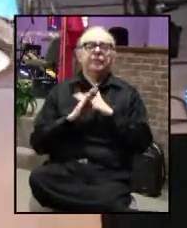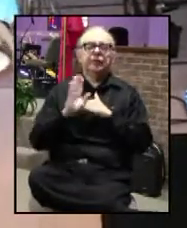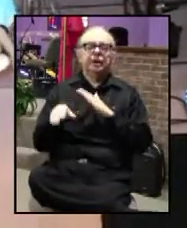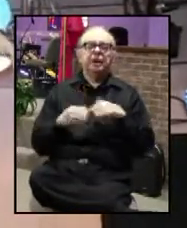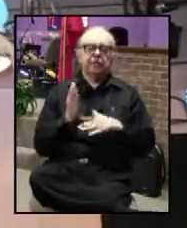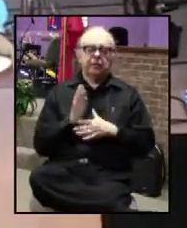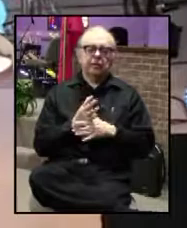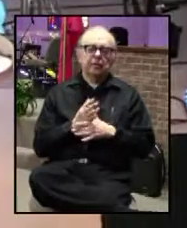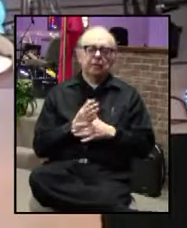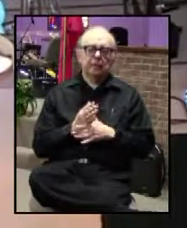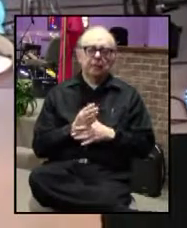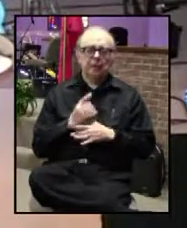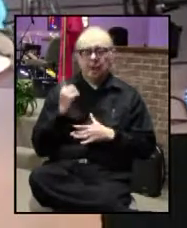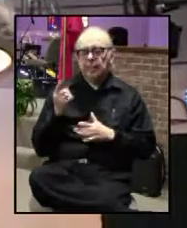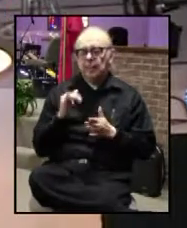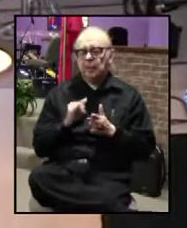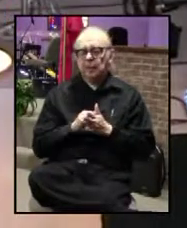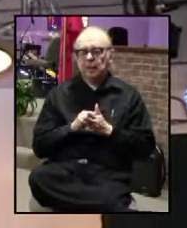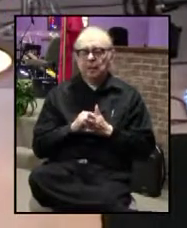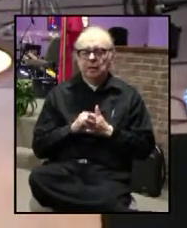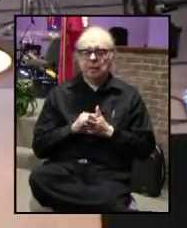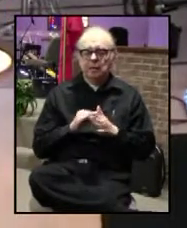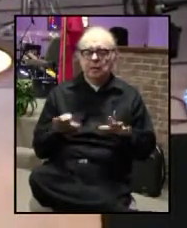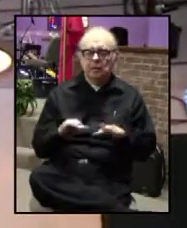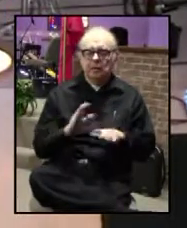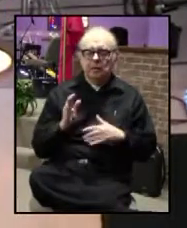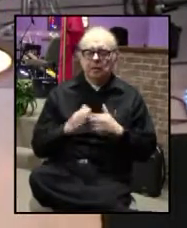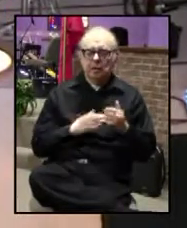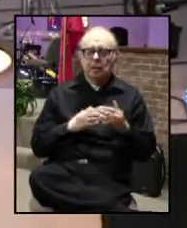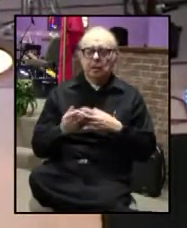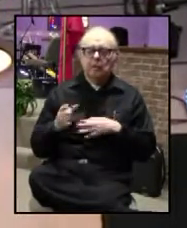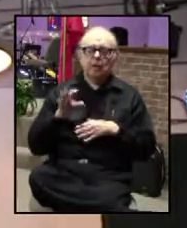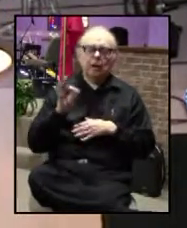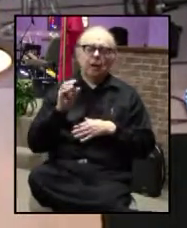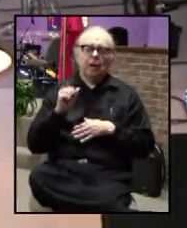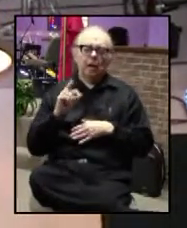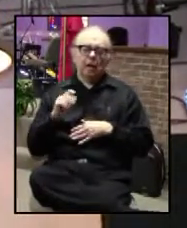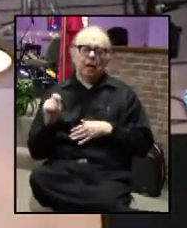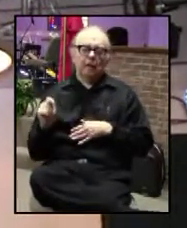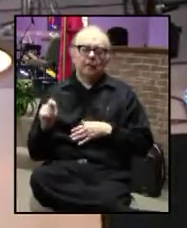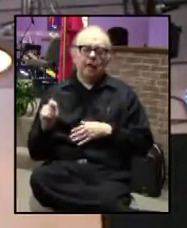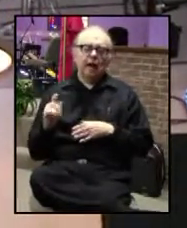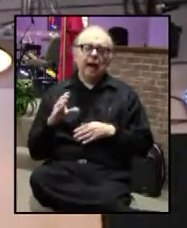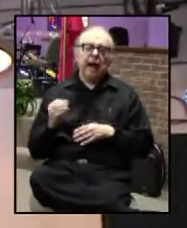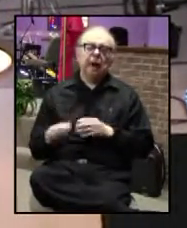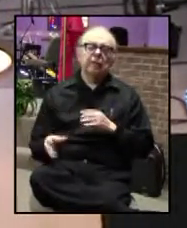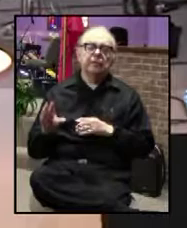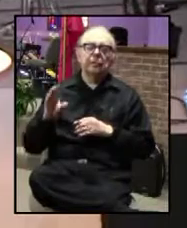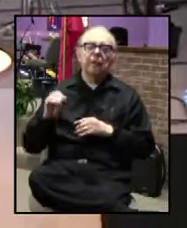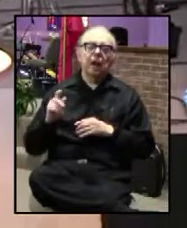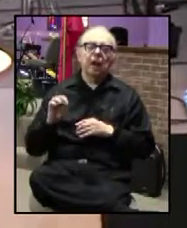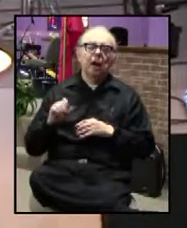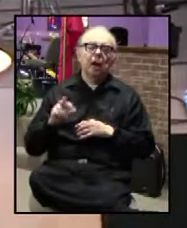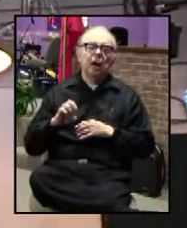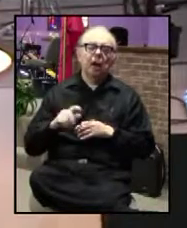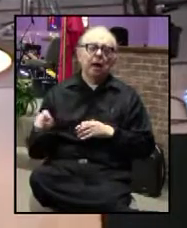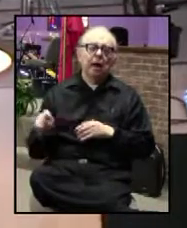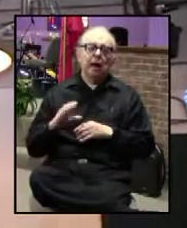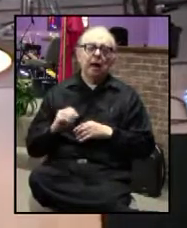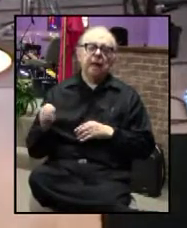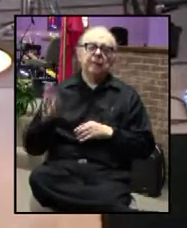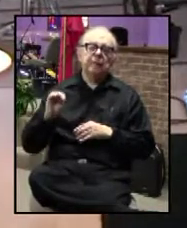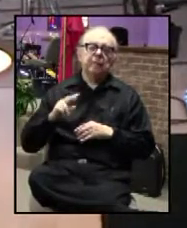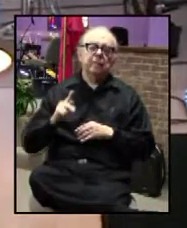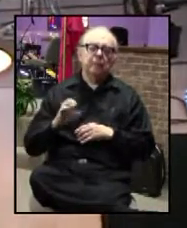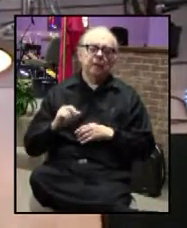And what they thought that they would do is they would build this fortification out of concrete barriers and